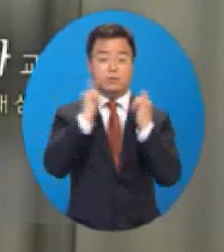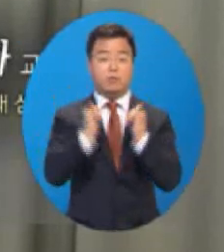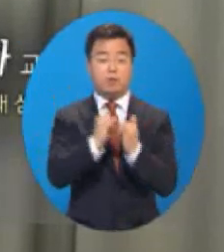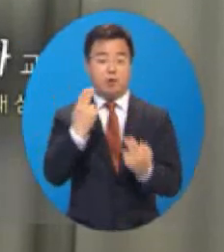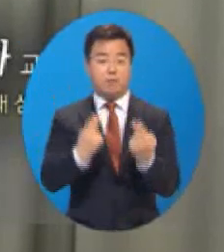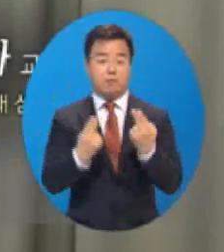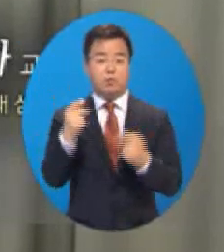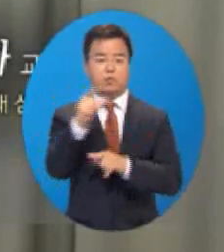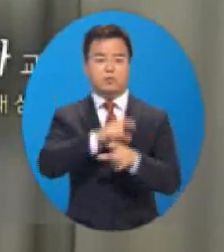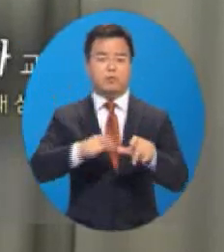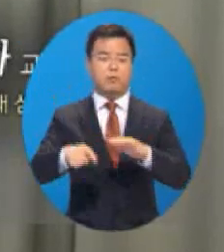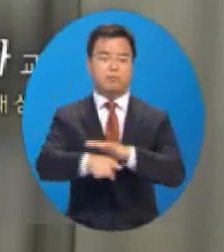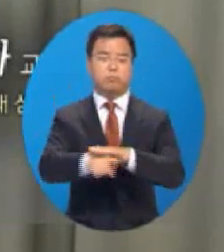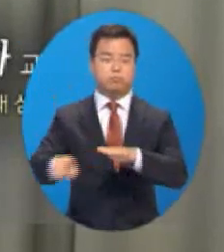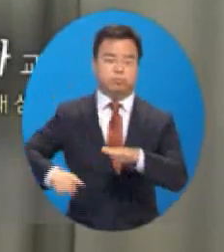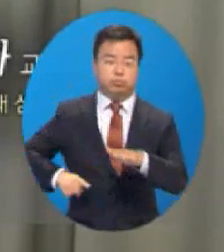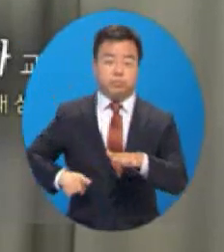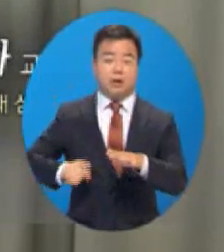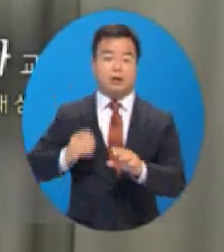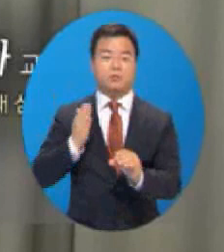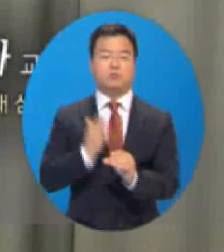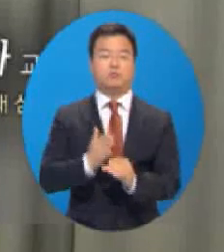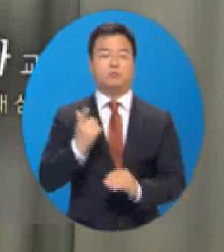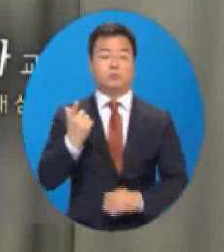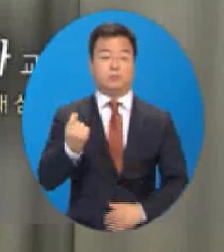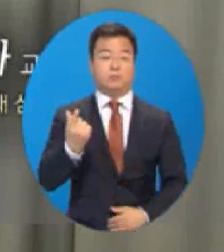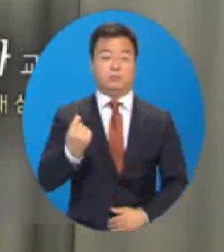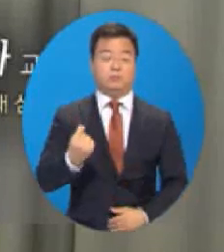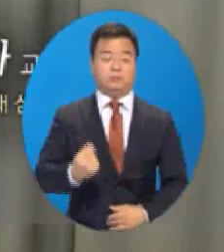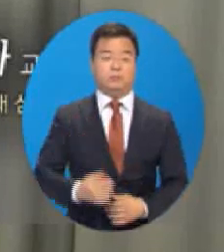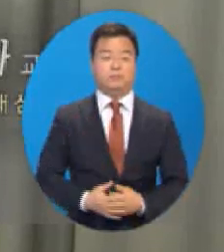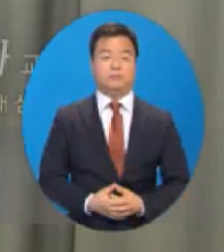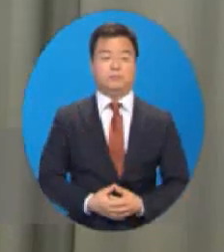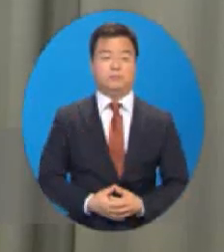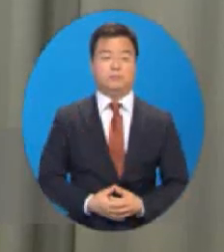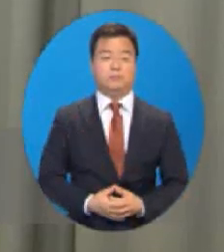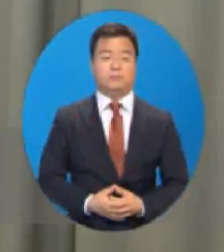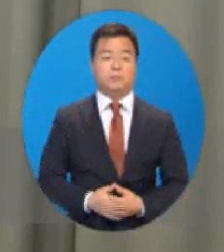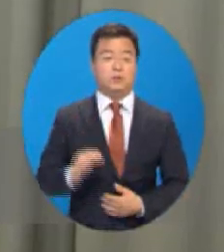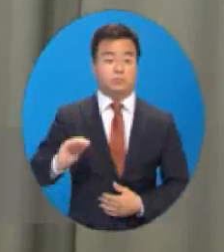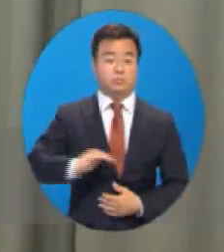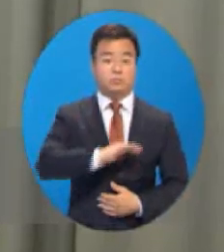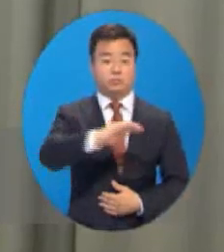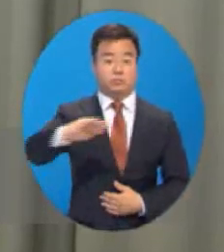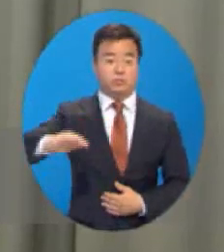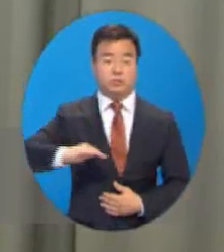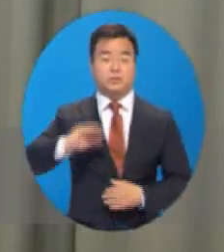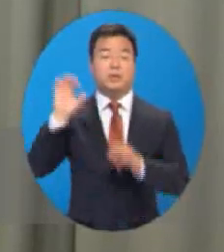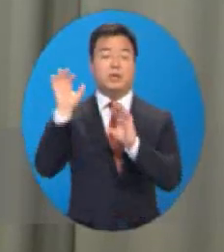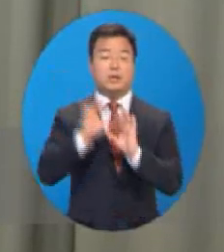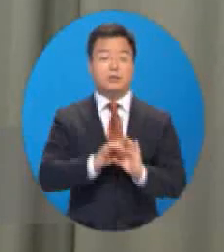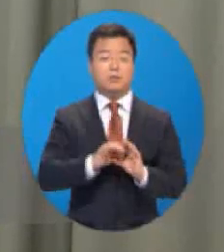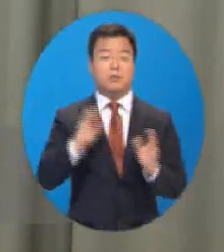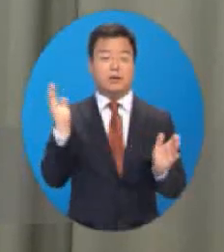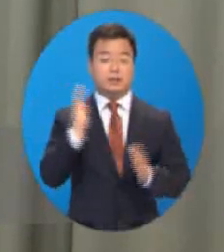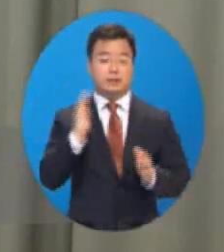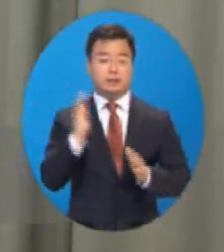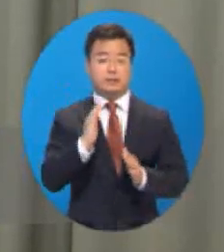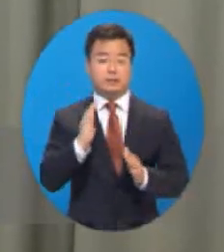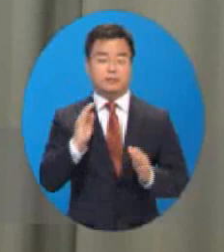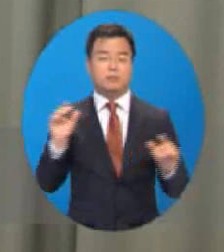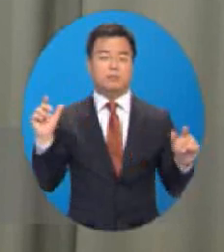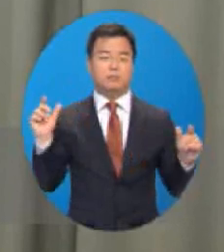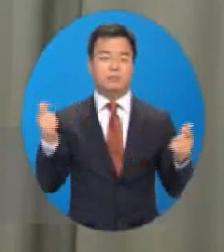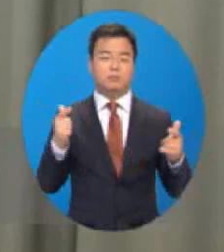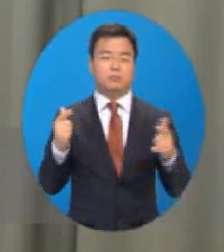outside school and school is going so behind of society that we are losing our children, but